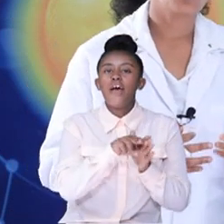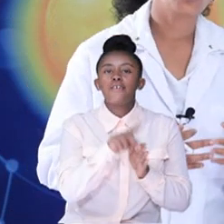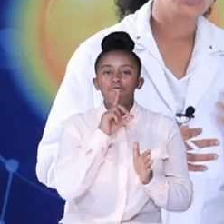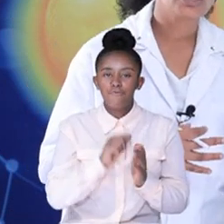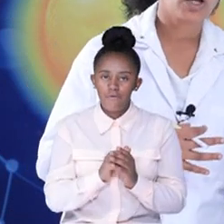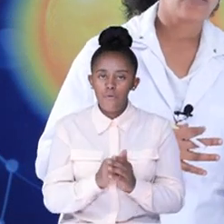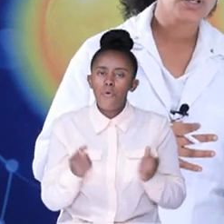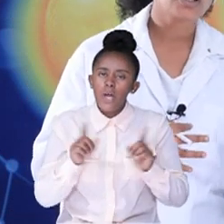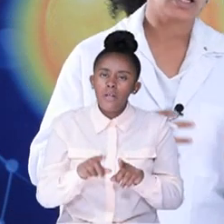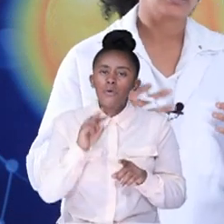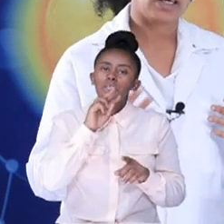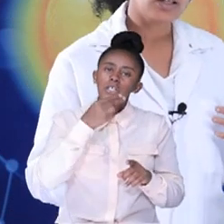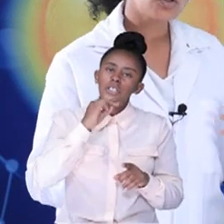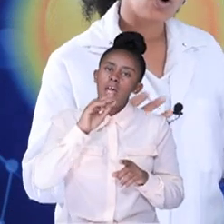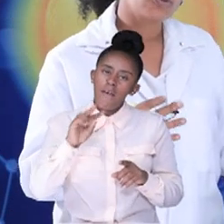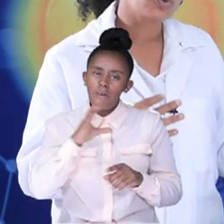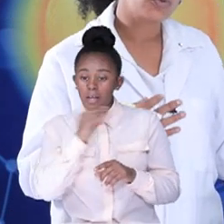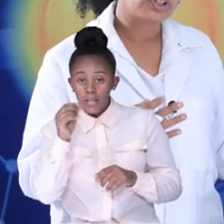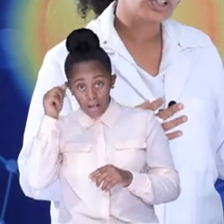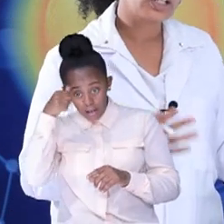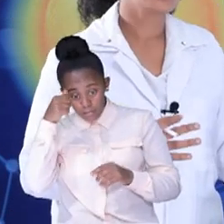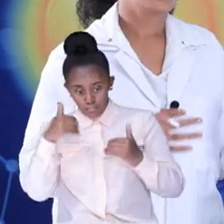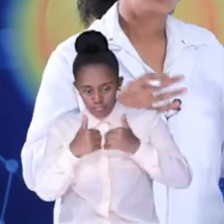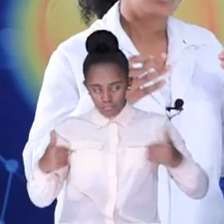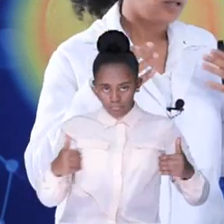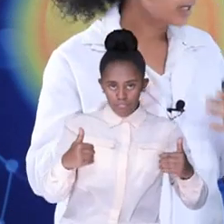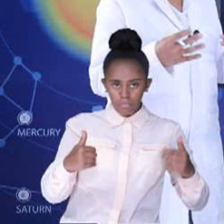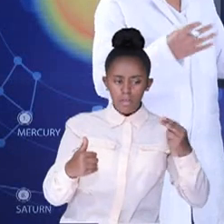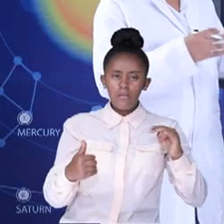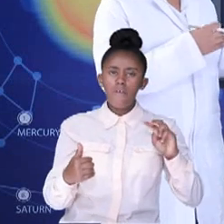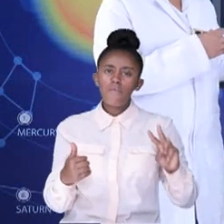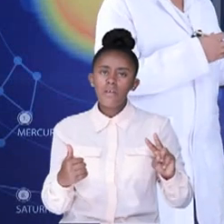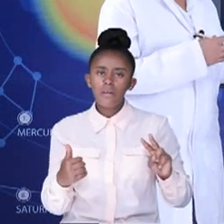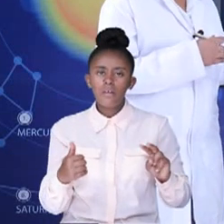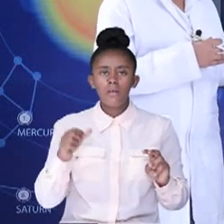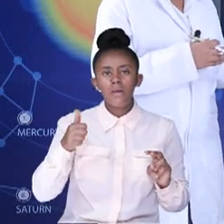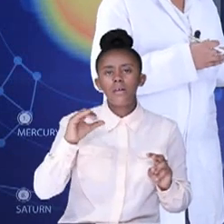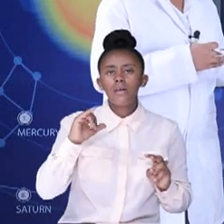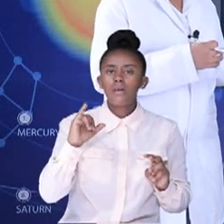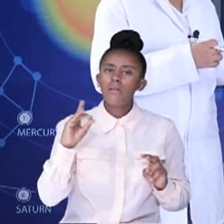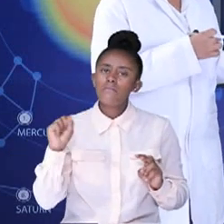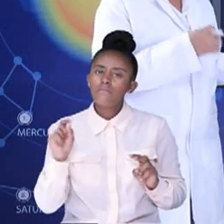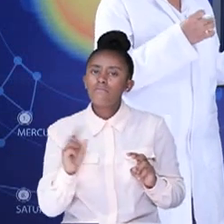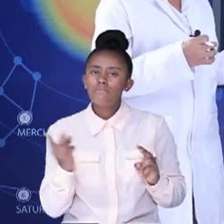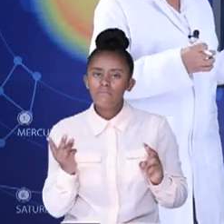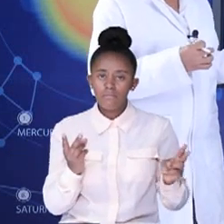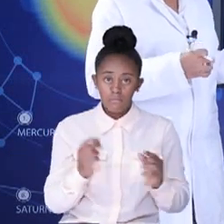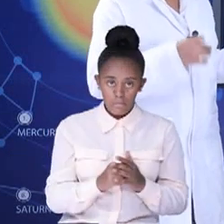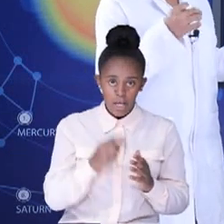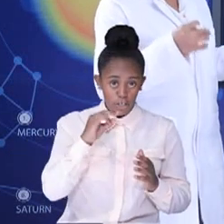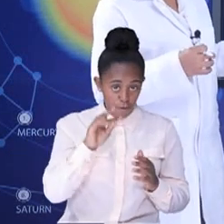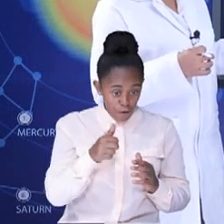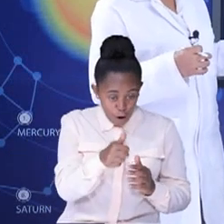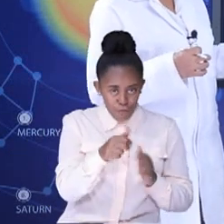study about HIV and AIDS, you have to differentiate AIDS with that of HIV. HIV is a